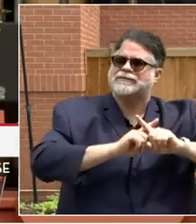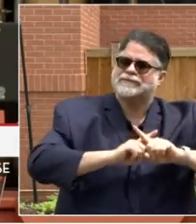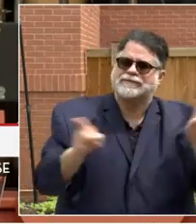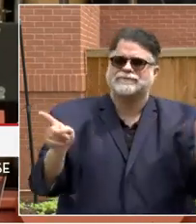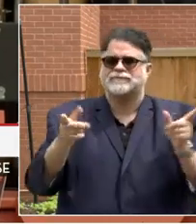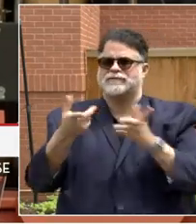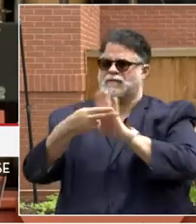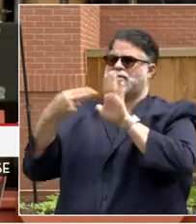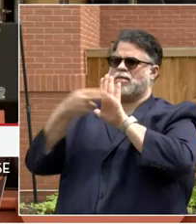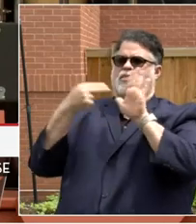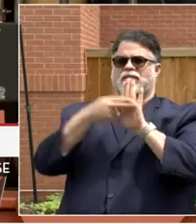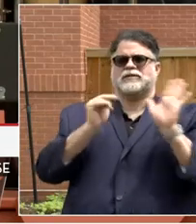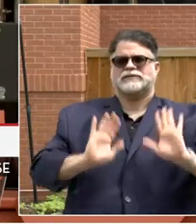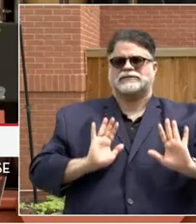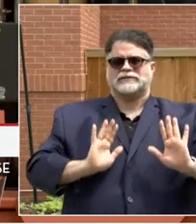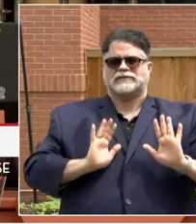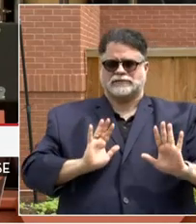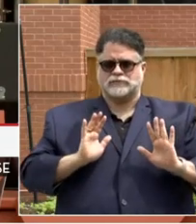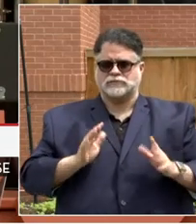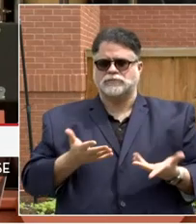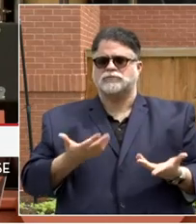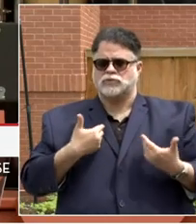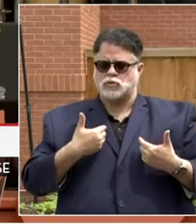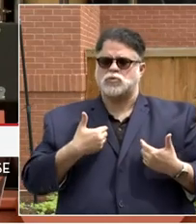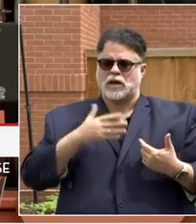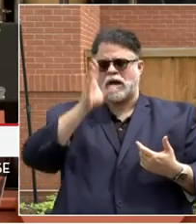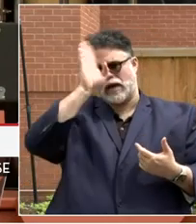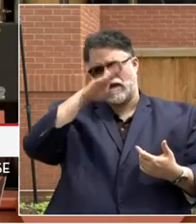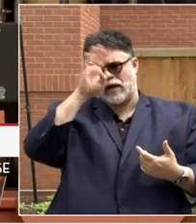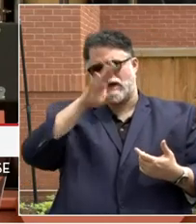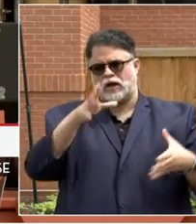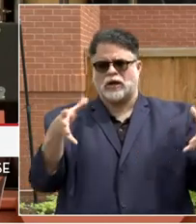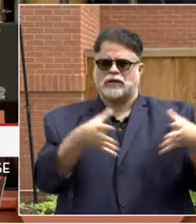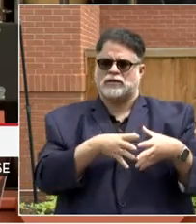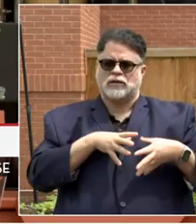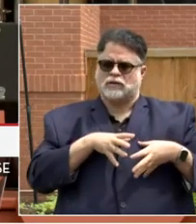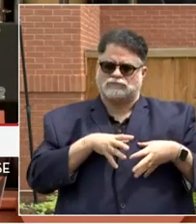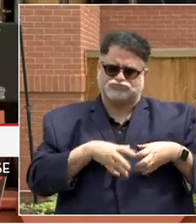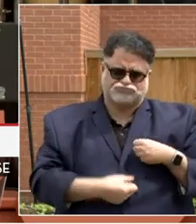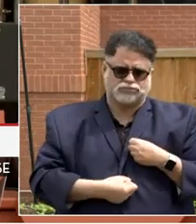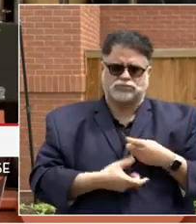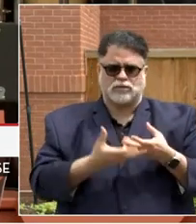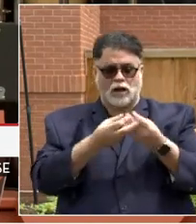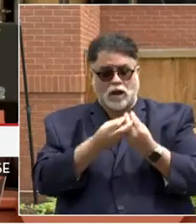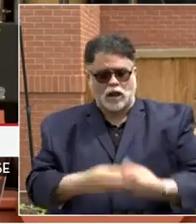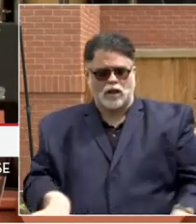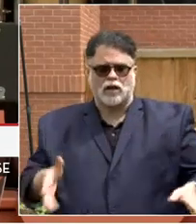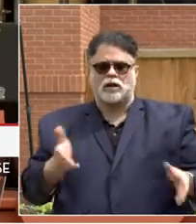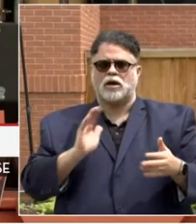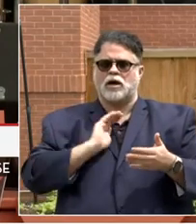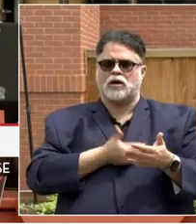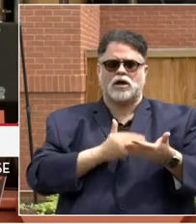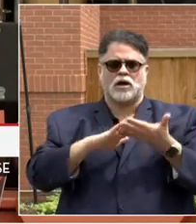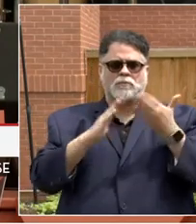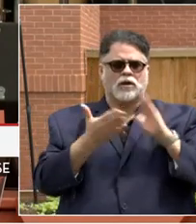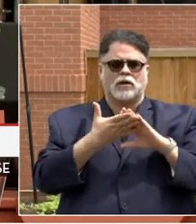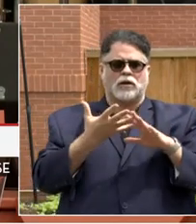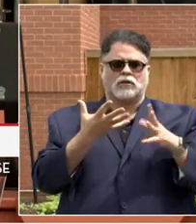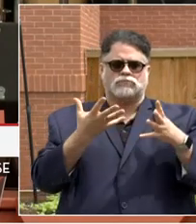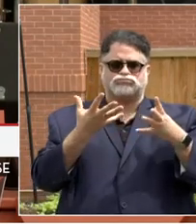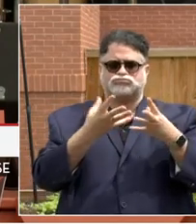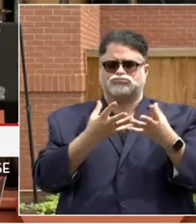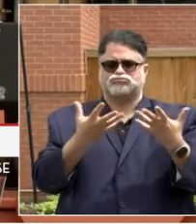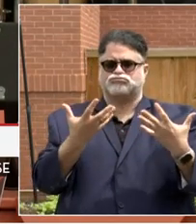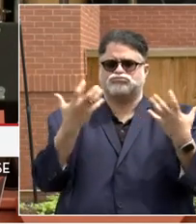profound grief. People have lost a lot. And so we want you to be able to talk